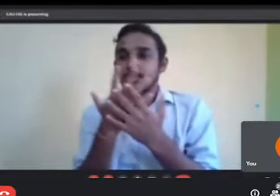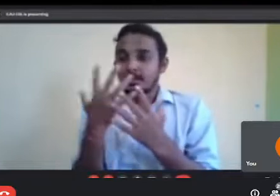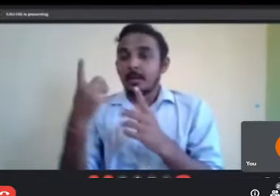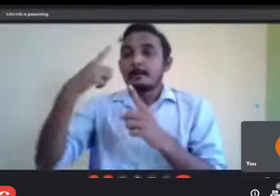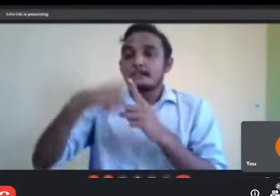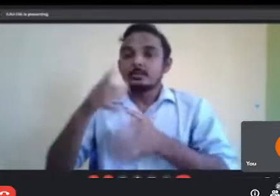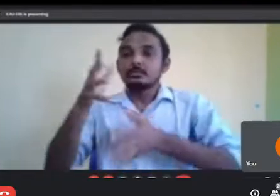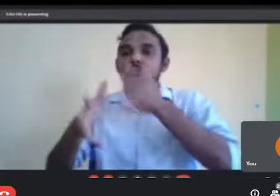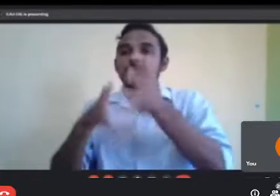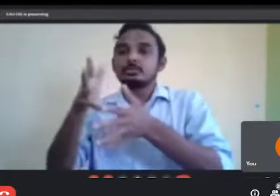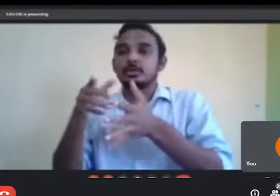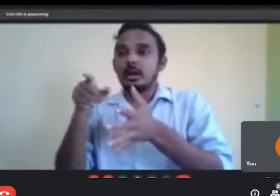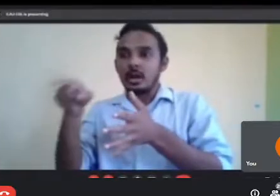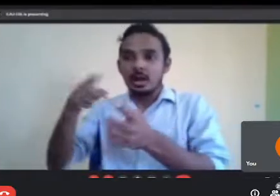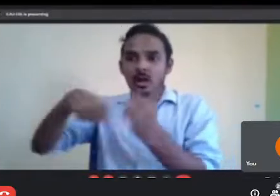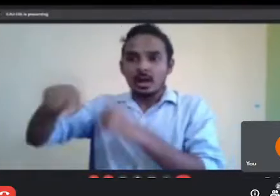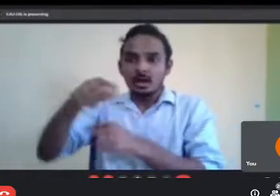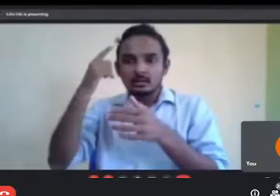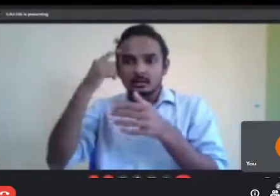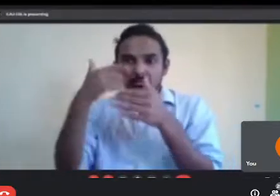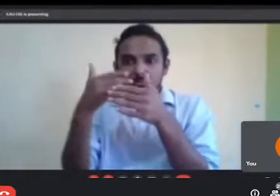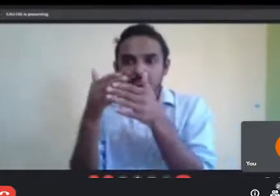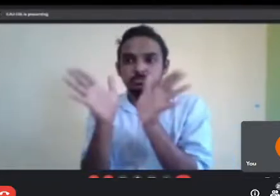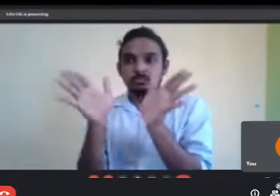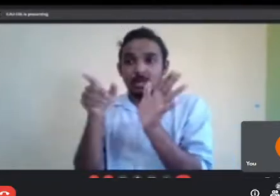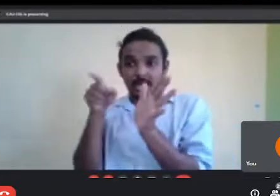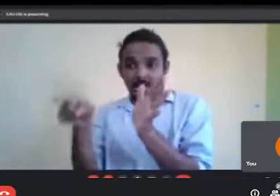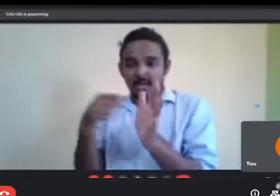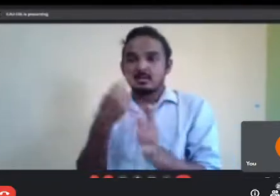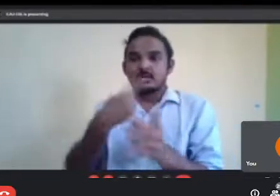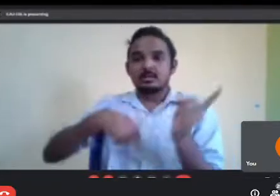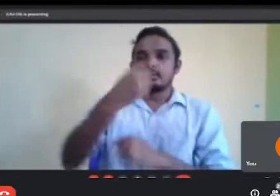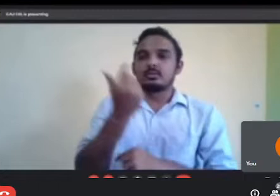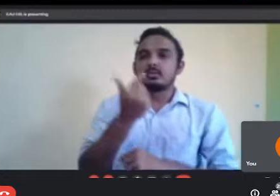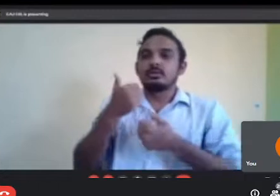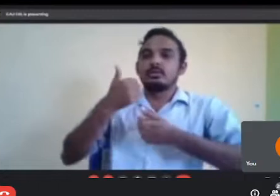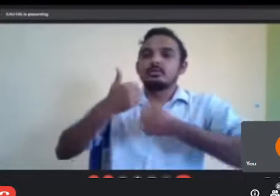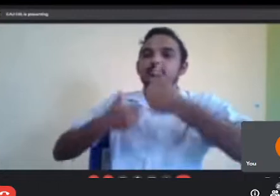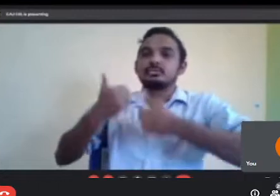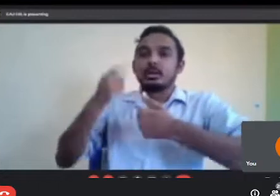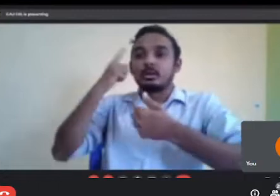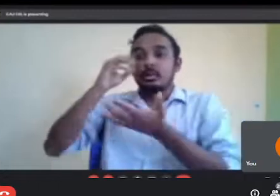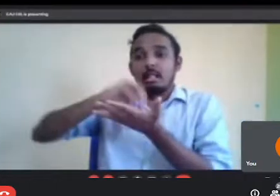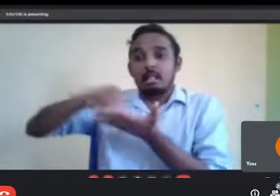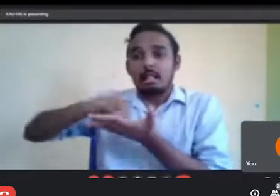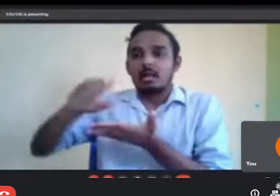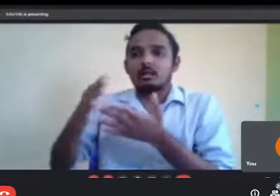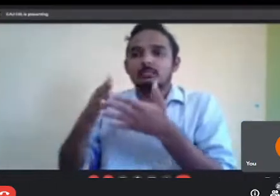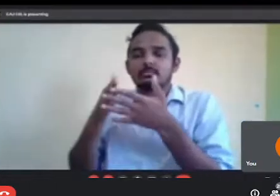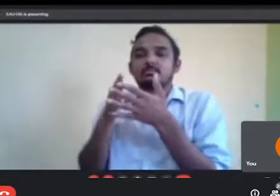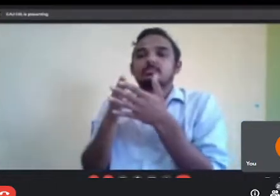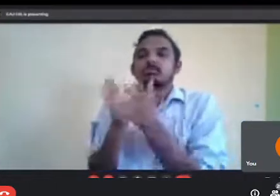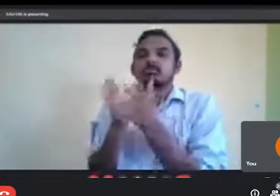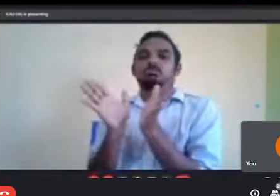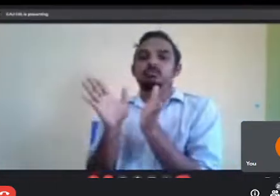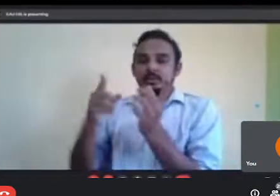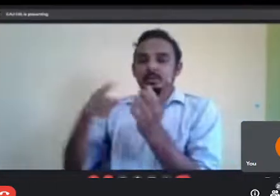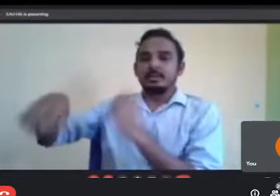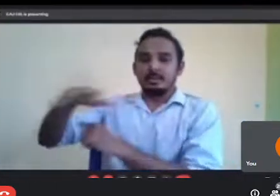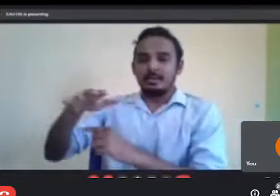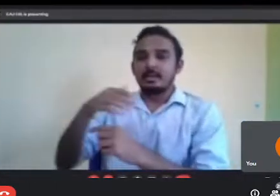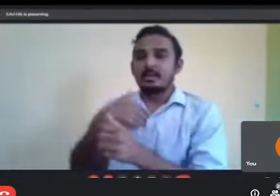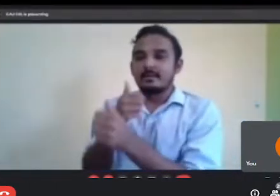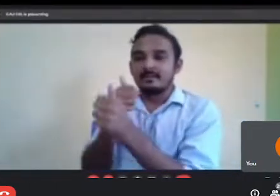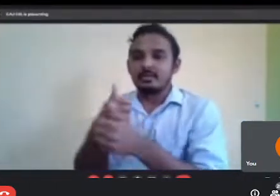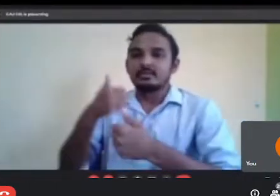learn in multiple ways, in multiple modalities, which includes drawing, art, gesturing, and